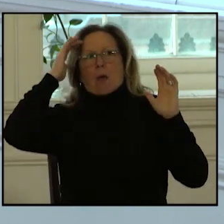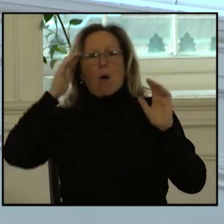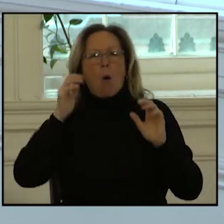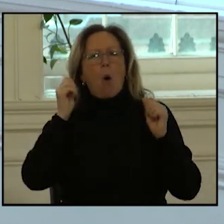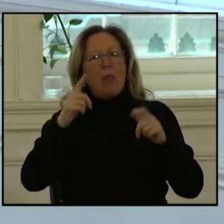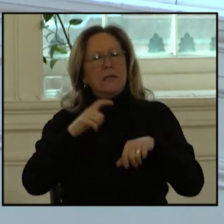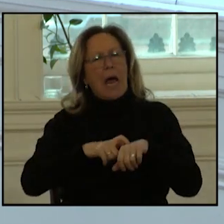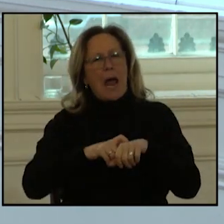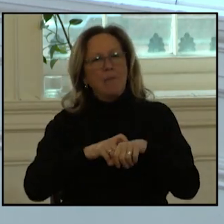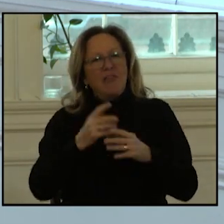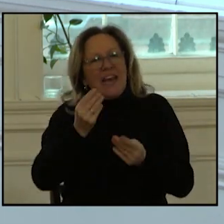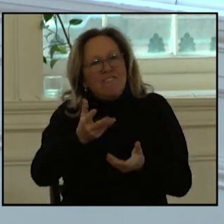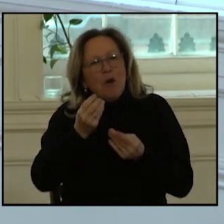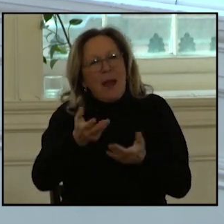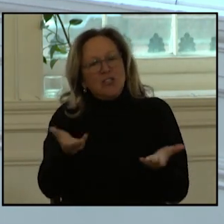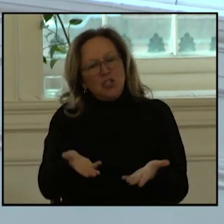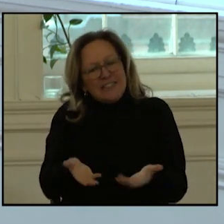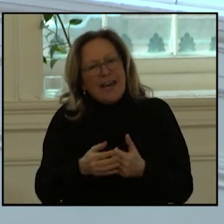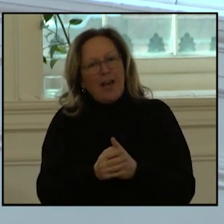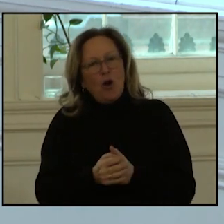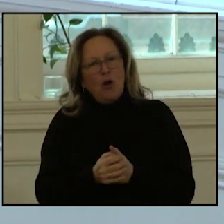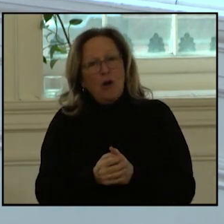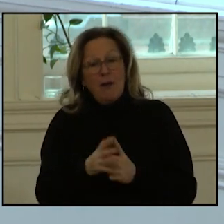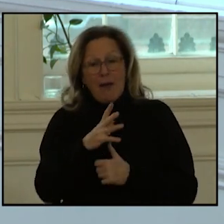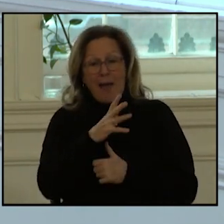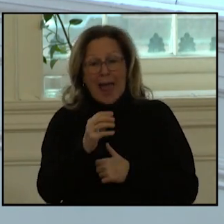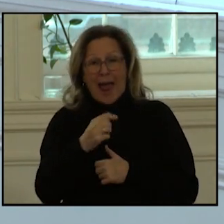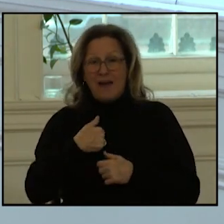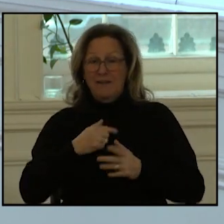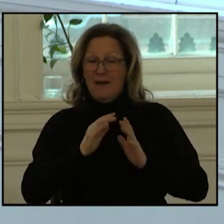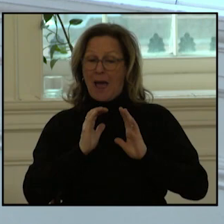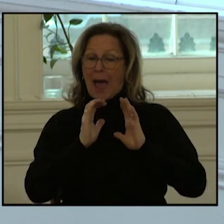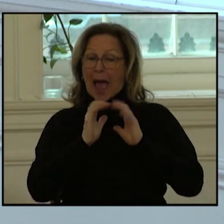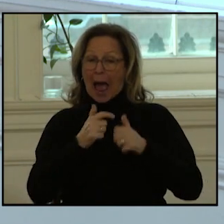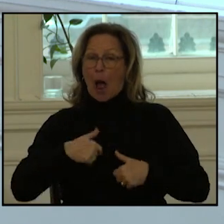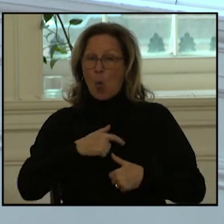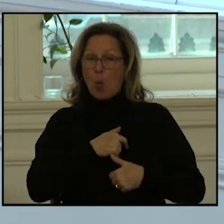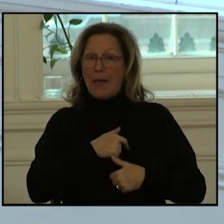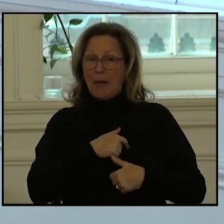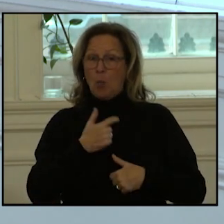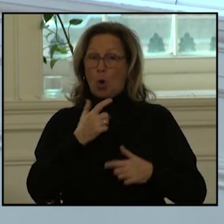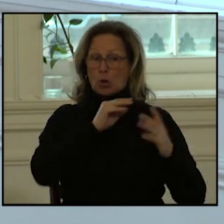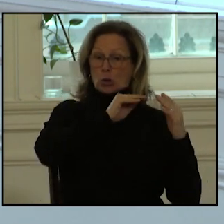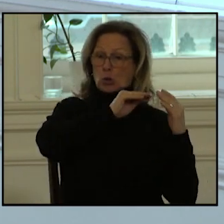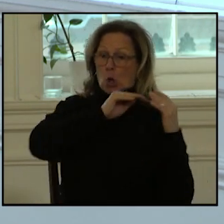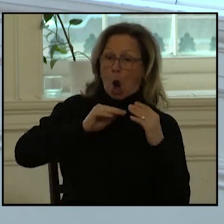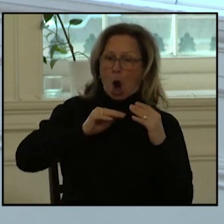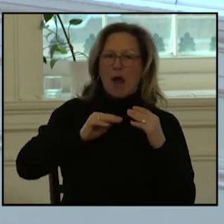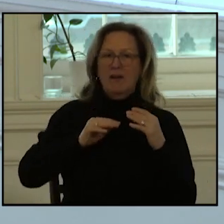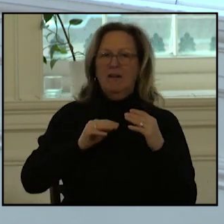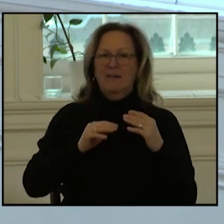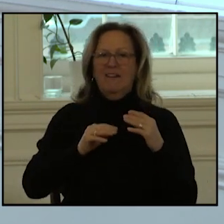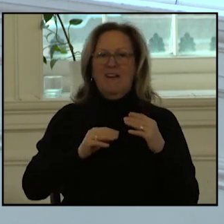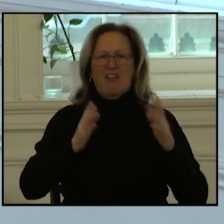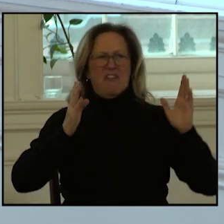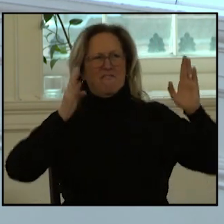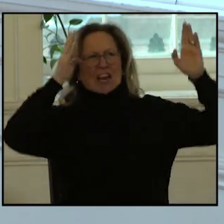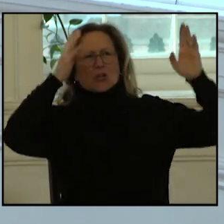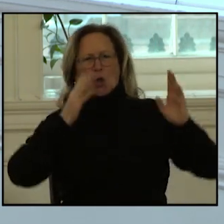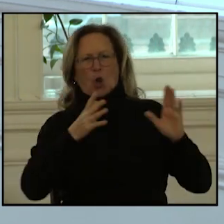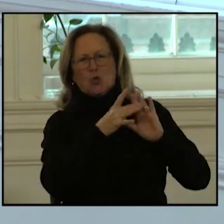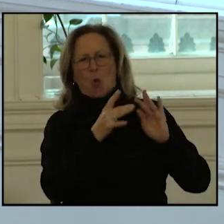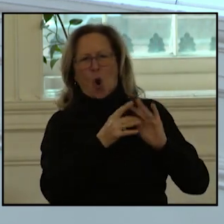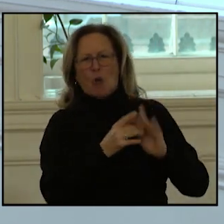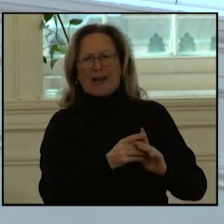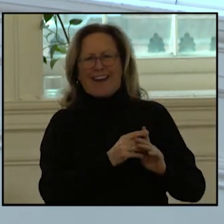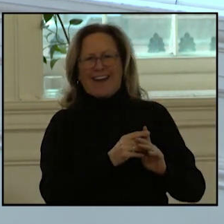other dynamic of how it was taught. We were only taught from the lens of the victor, as they say. The victor gets to write the story, but if you ever talk to